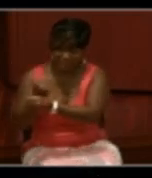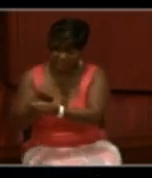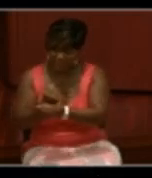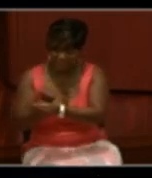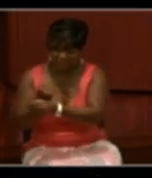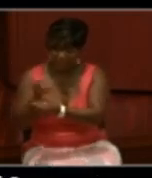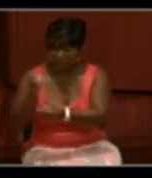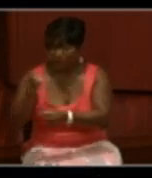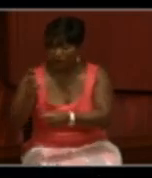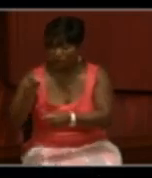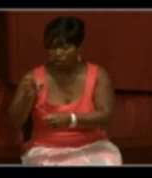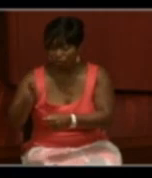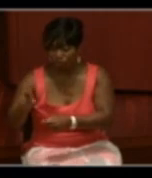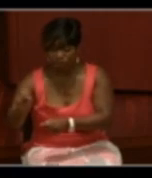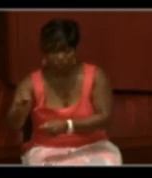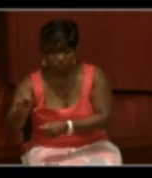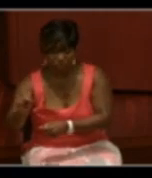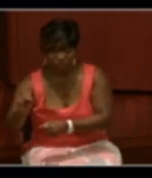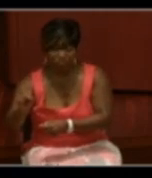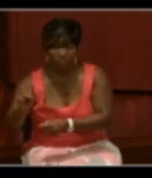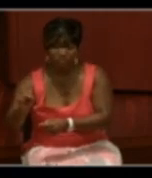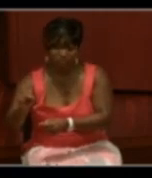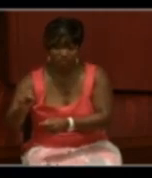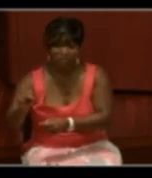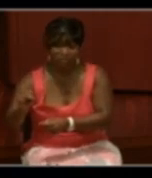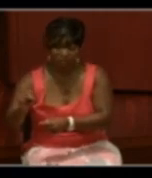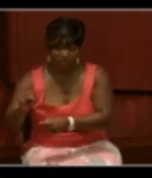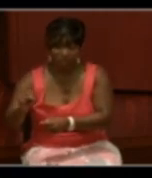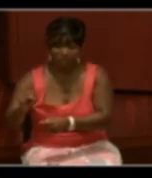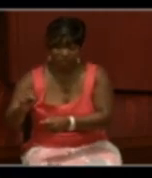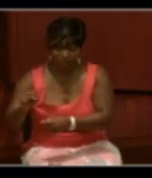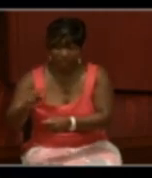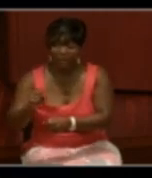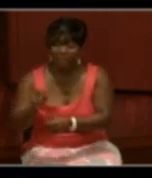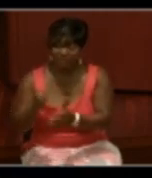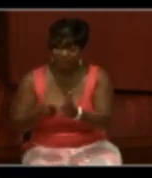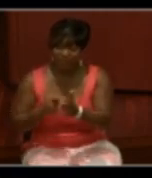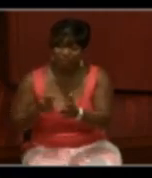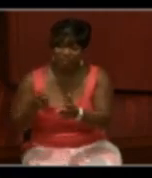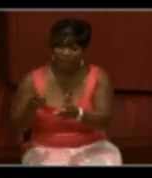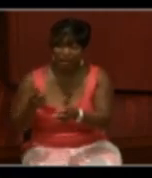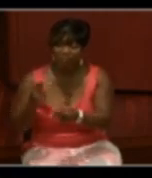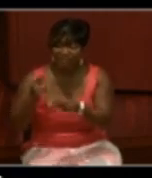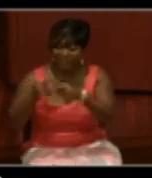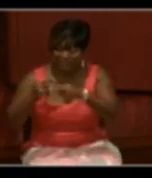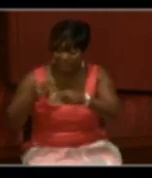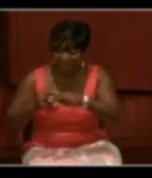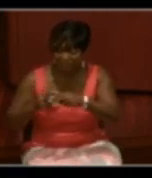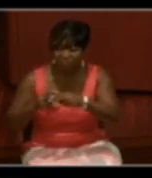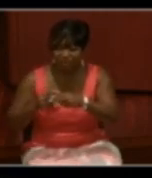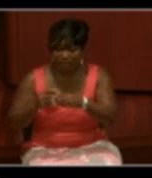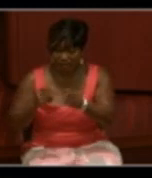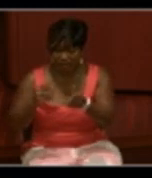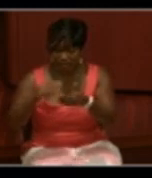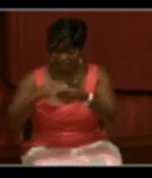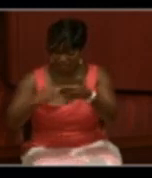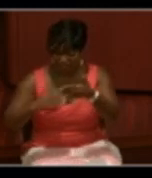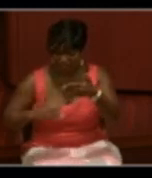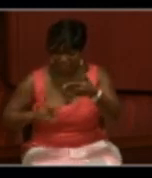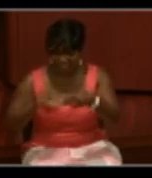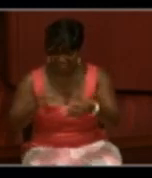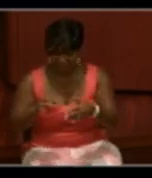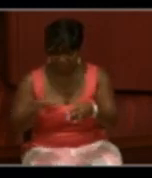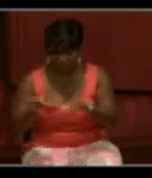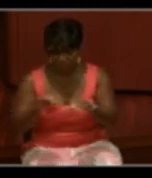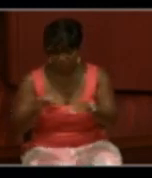slaveholders, sometimes the names of former owners and mistresses on the plantations are given. And for anyone who is doing